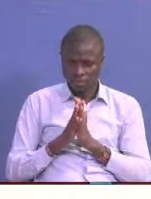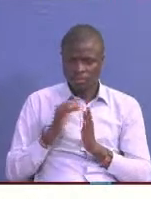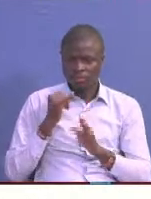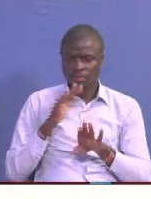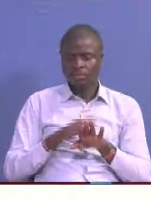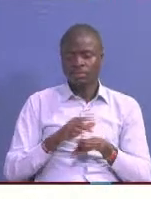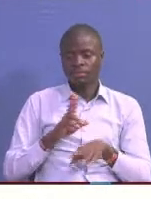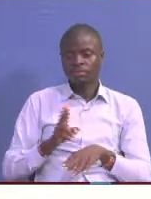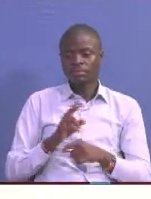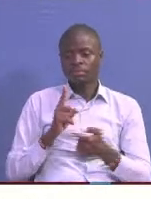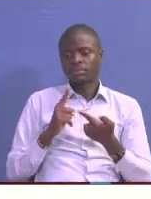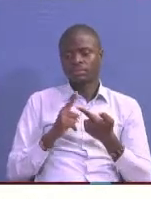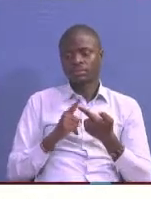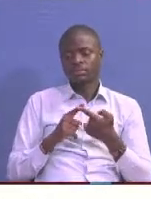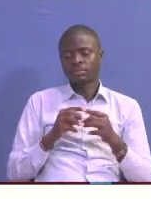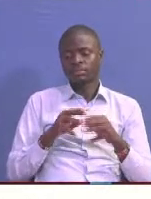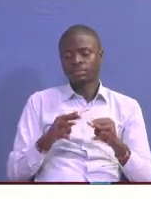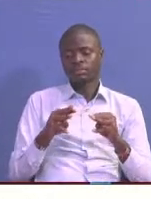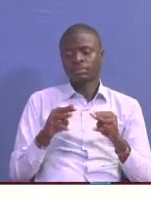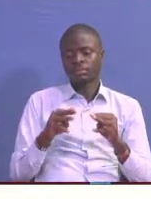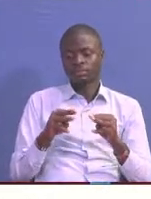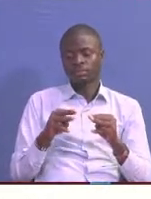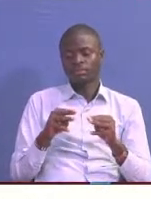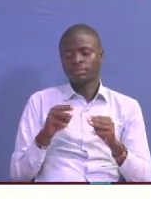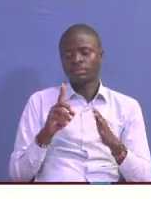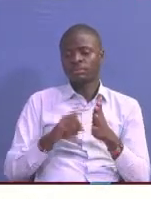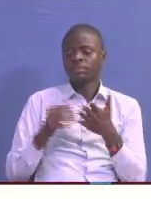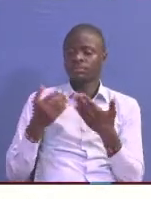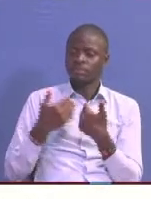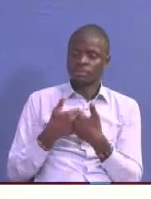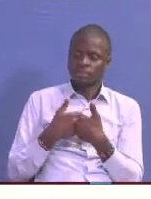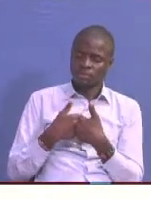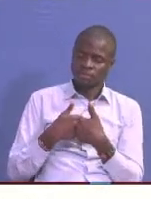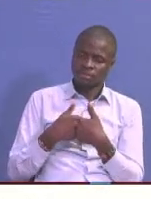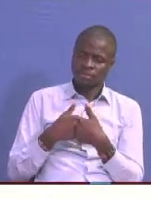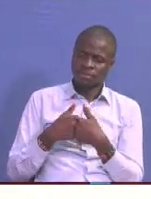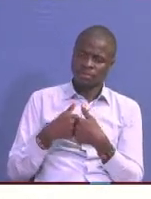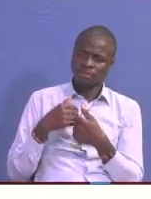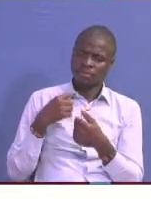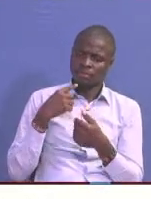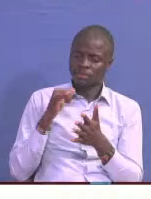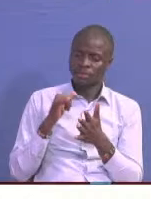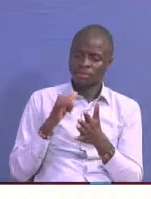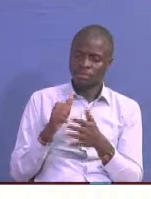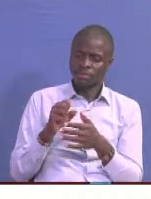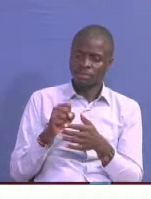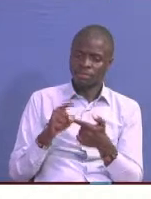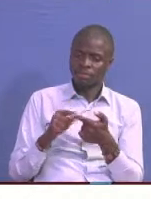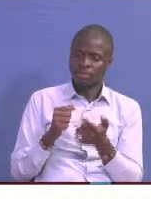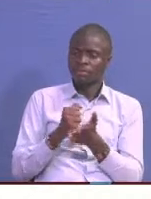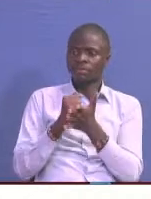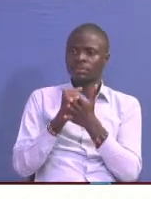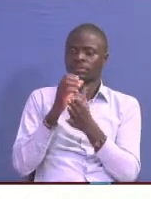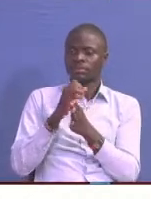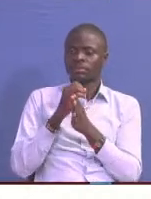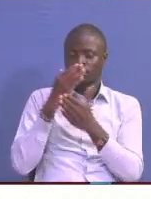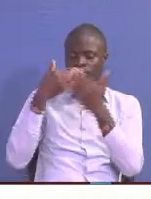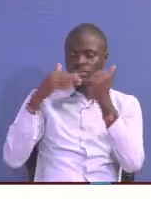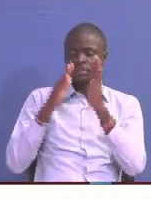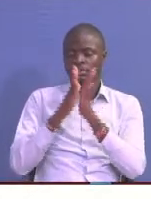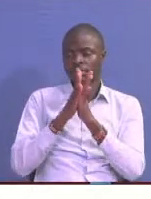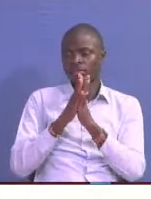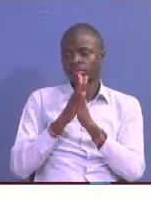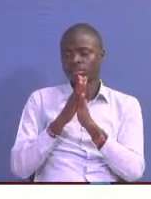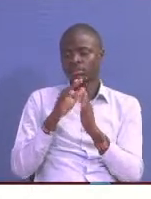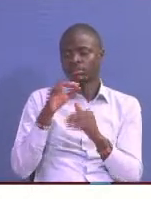us to manage strategically what we have, so as to also help our universities, and in particular this university